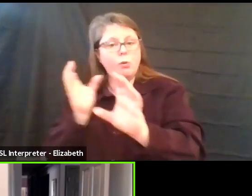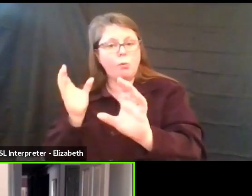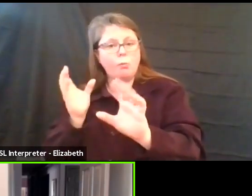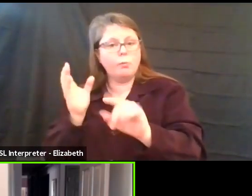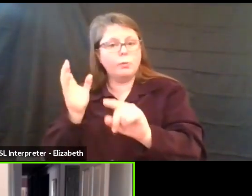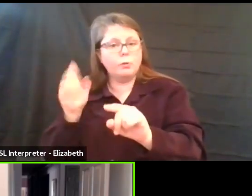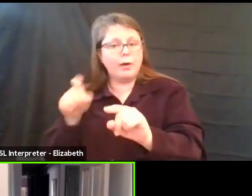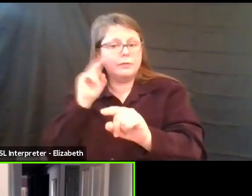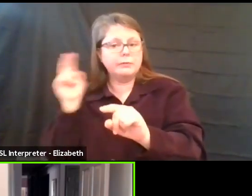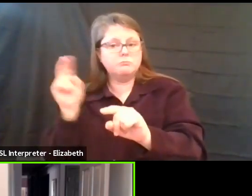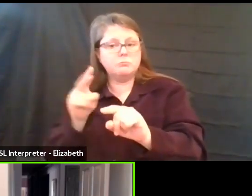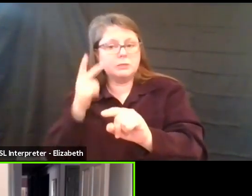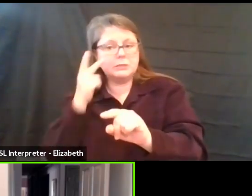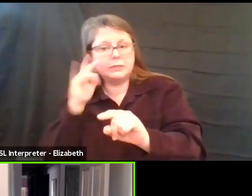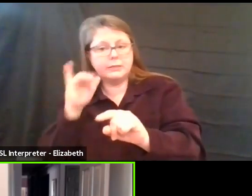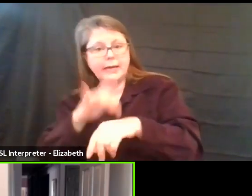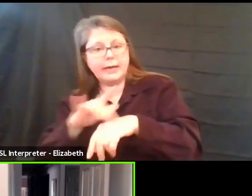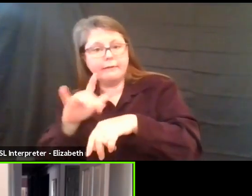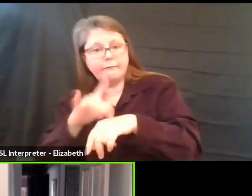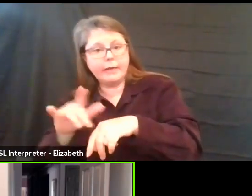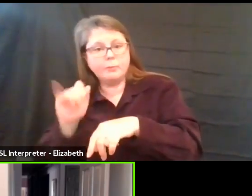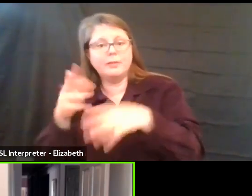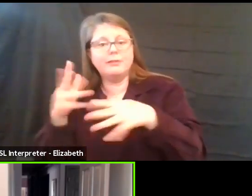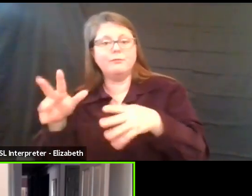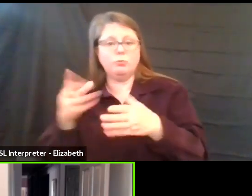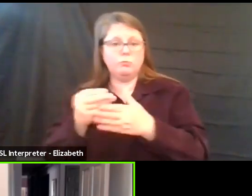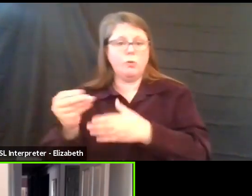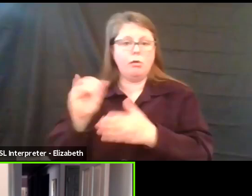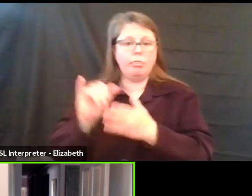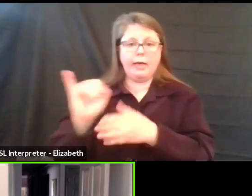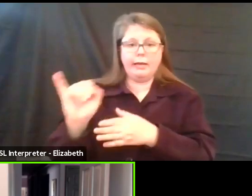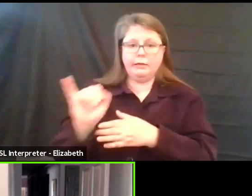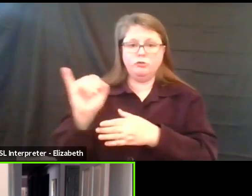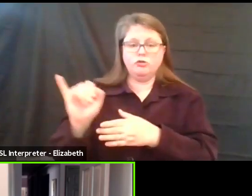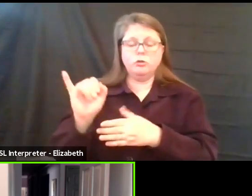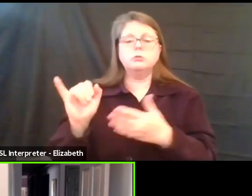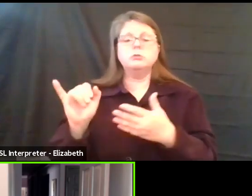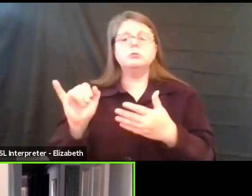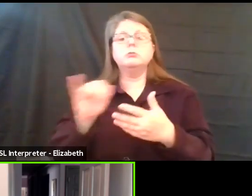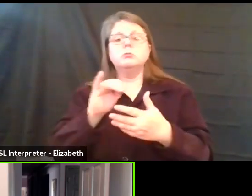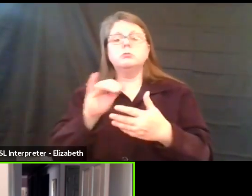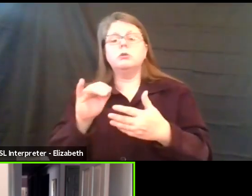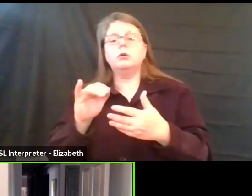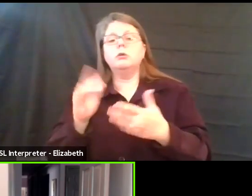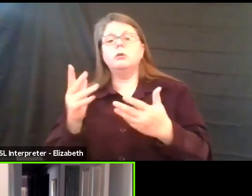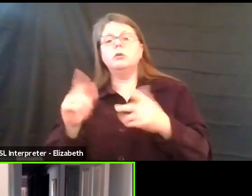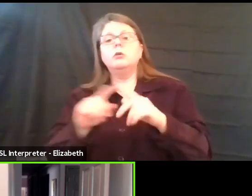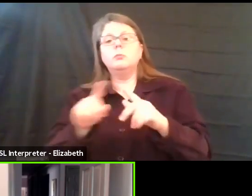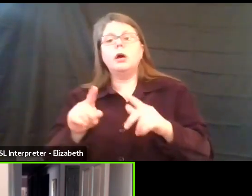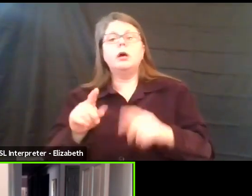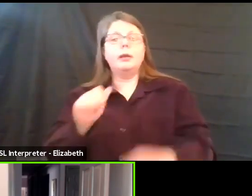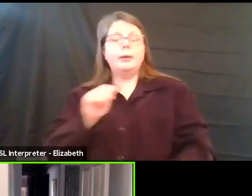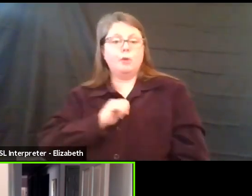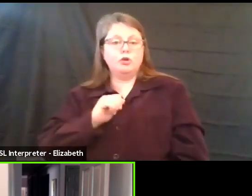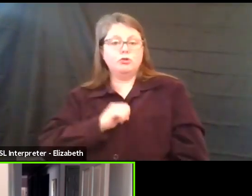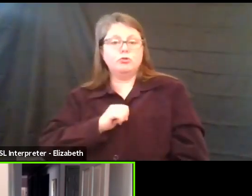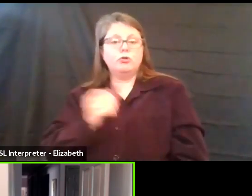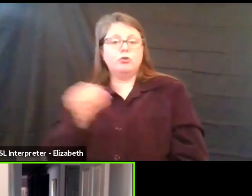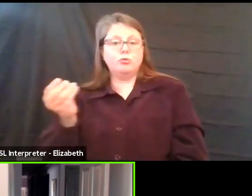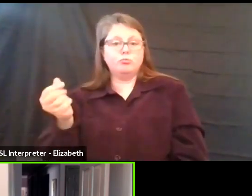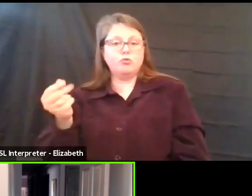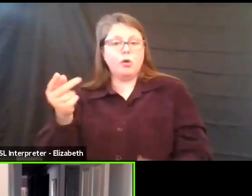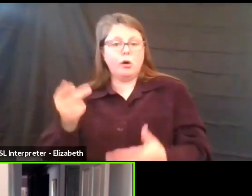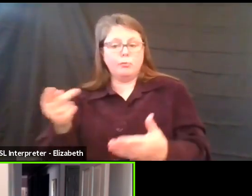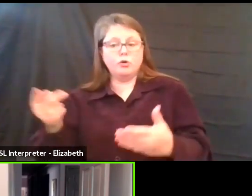it. Personal property is generally covered first for its actual cash value, and then as you replace